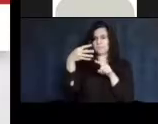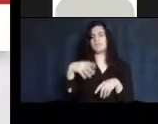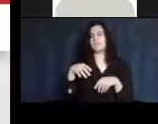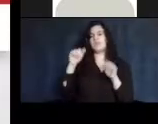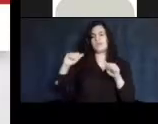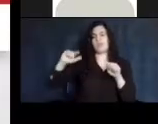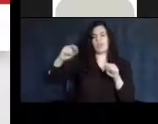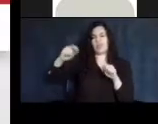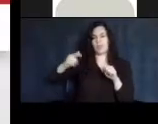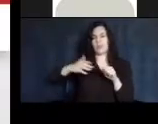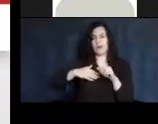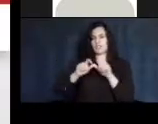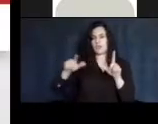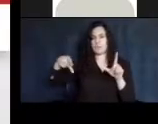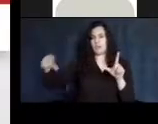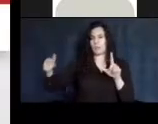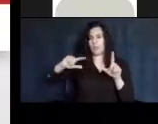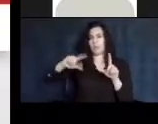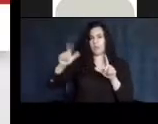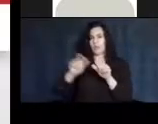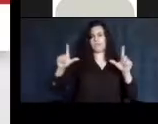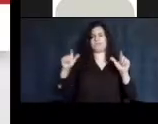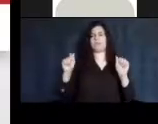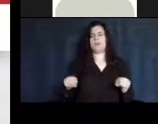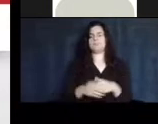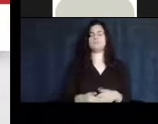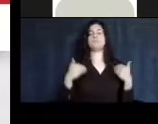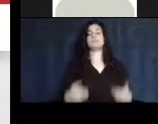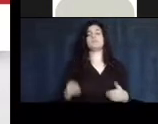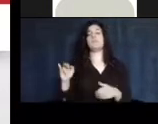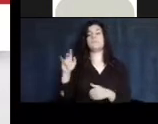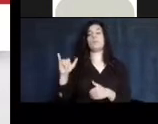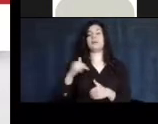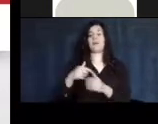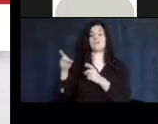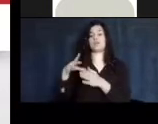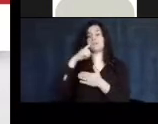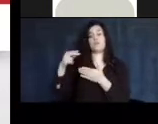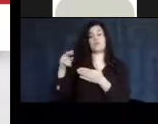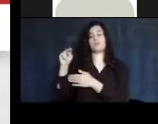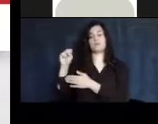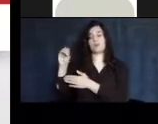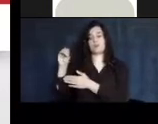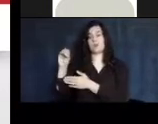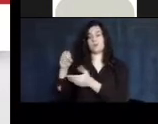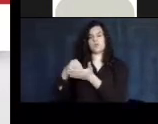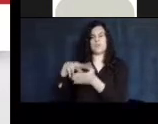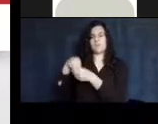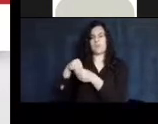Leadership Programs here at Lamar University. And we're going to talk a little bit today about new student